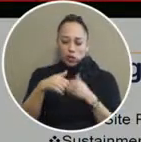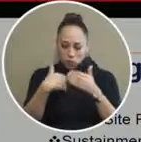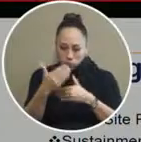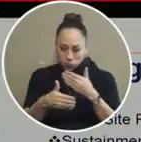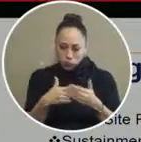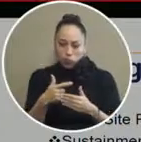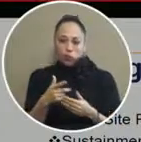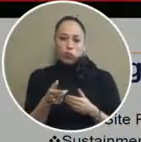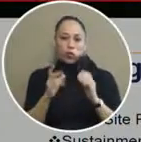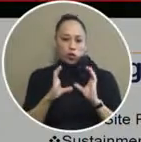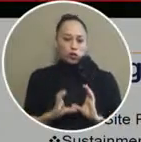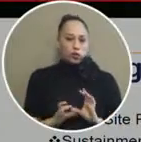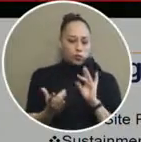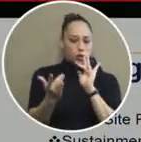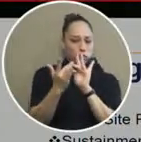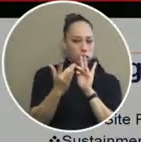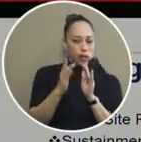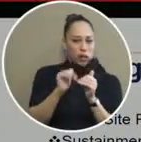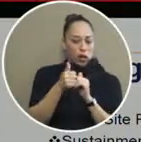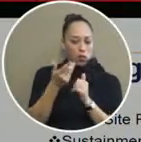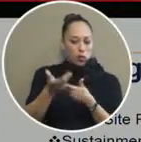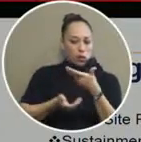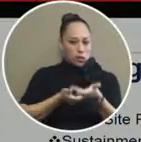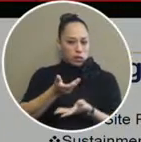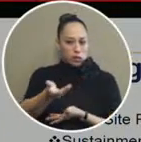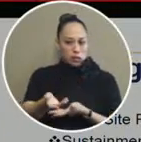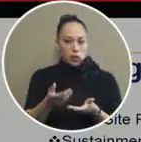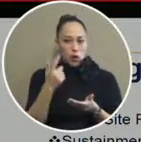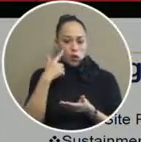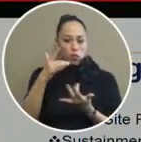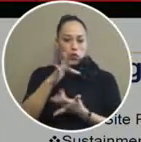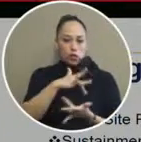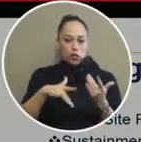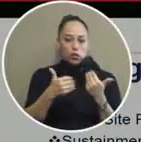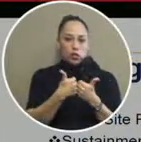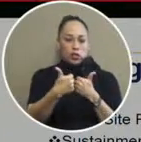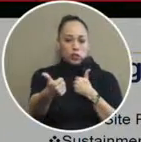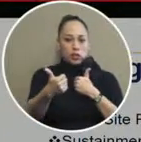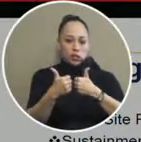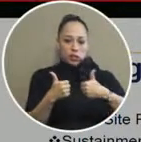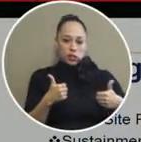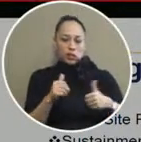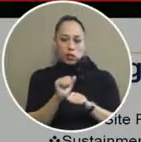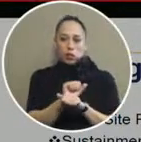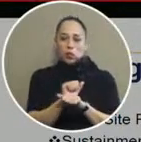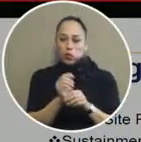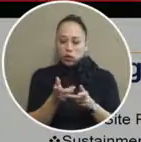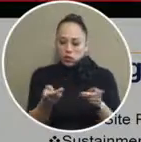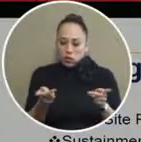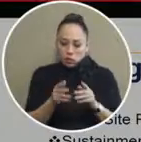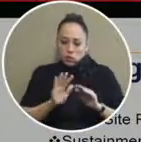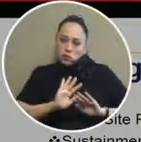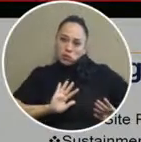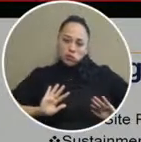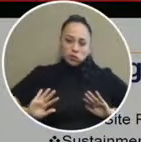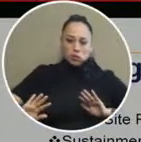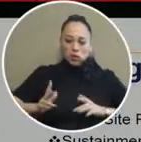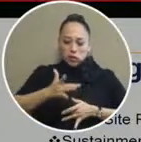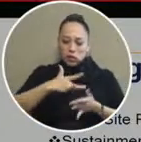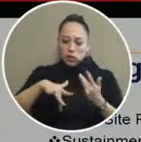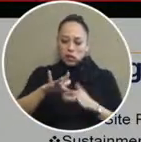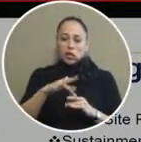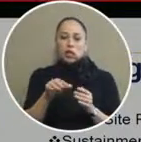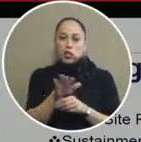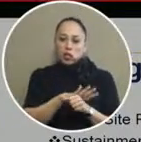customer contact, how we procedurally maintain social distancing in our workspaces, and then closing off gathering areas to